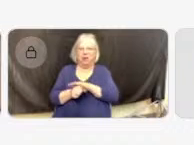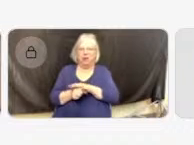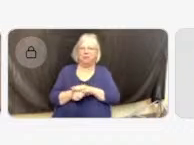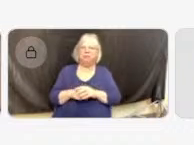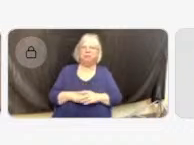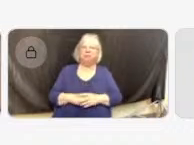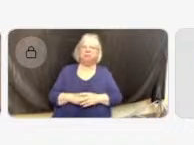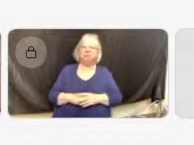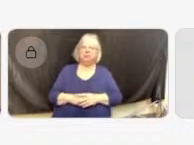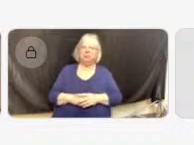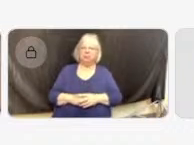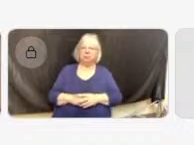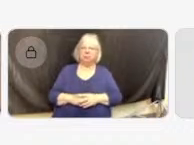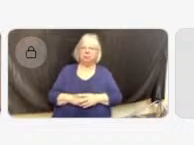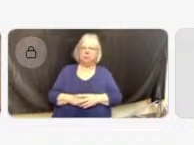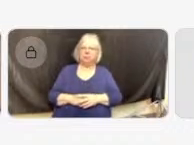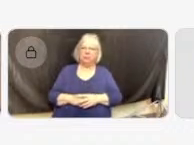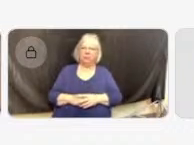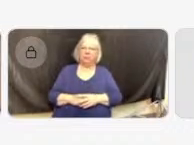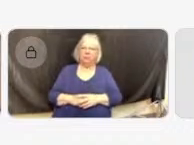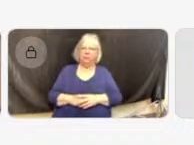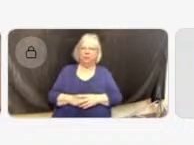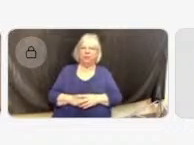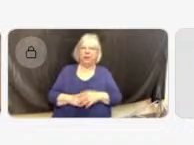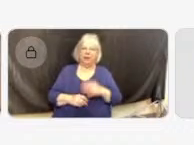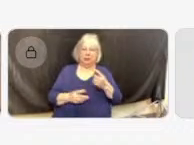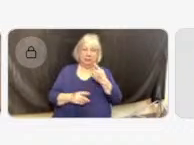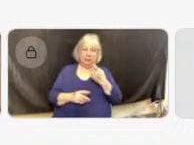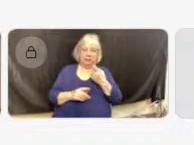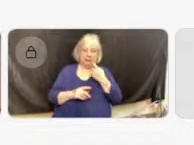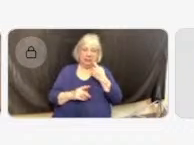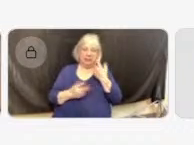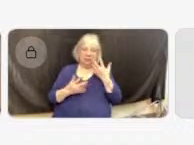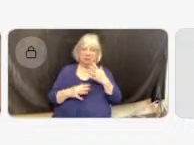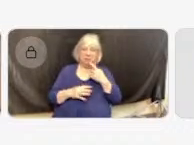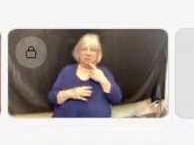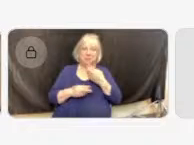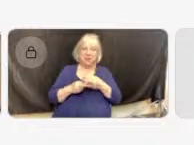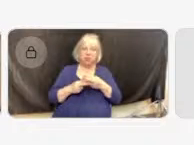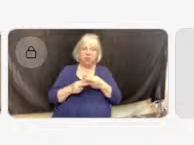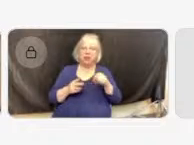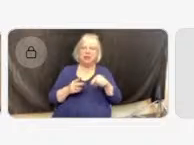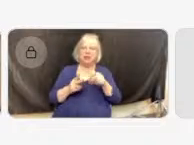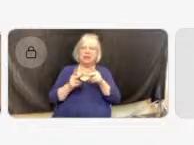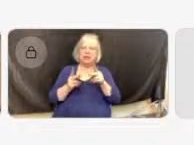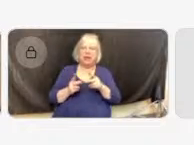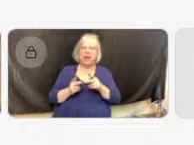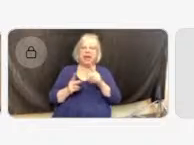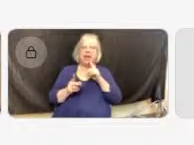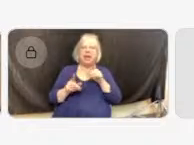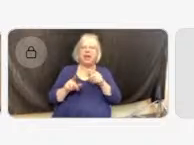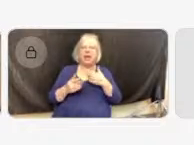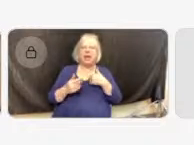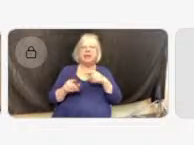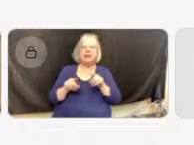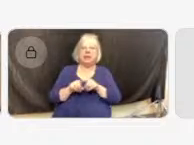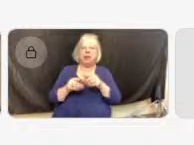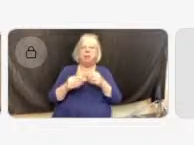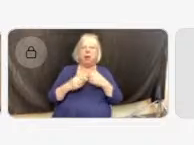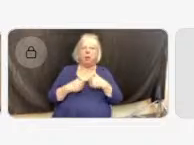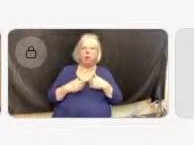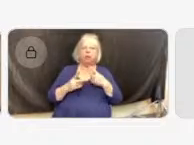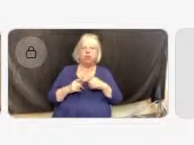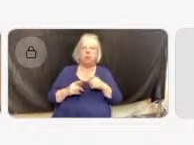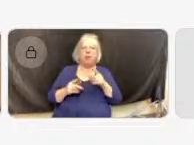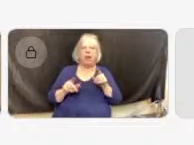The site, as I mentioned just a minute ago, is the same ownership as the property to the